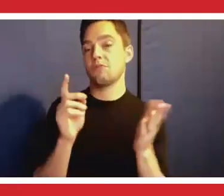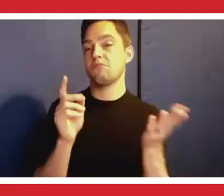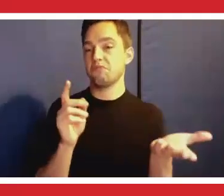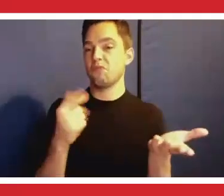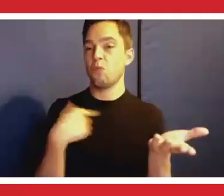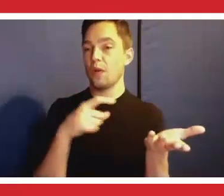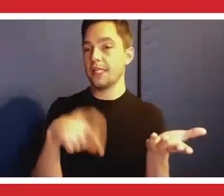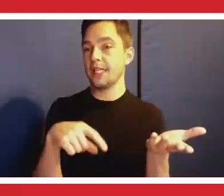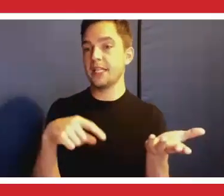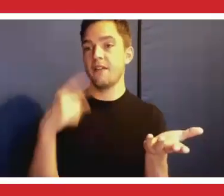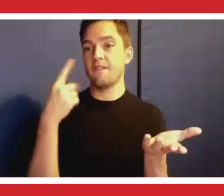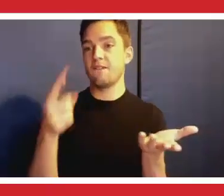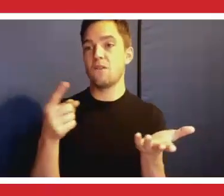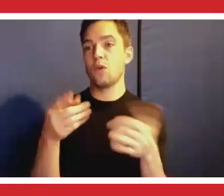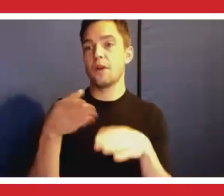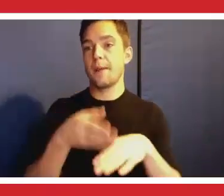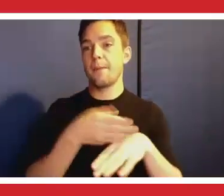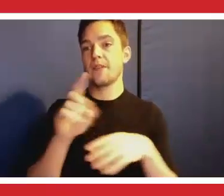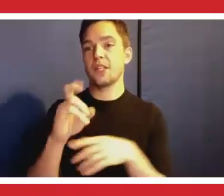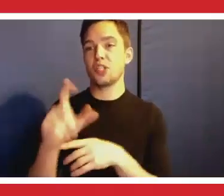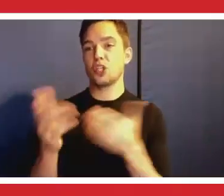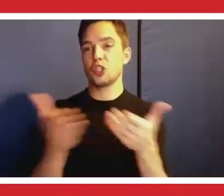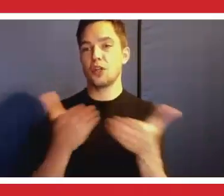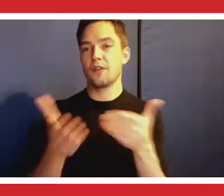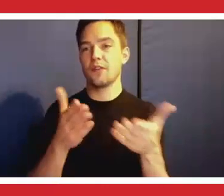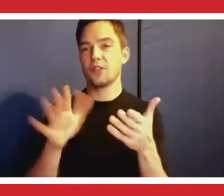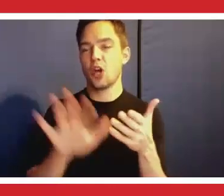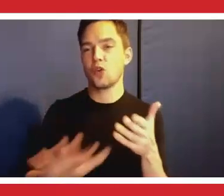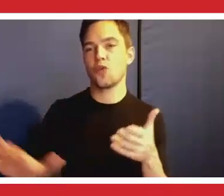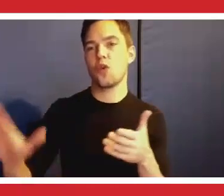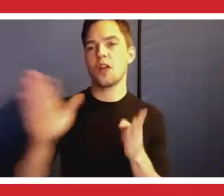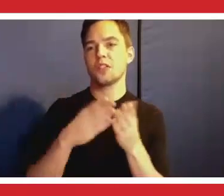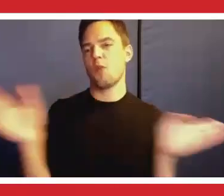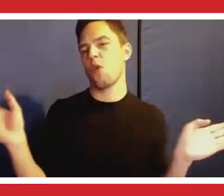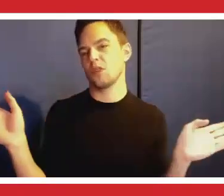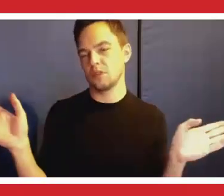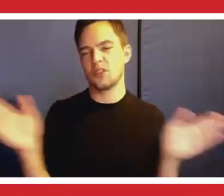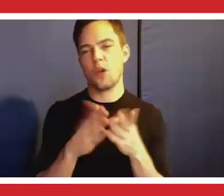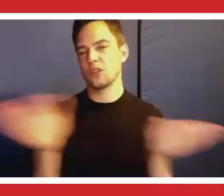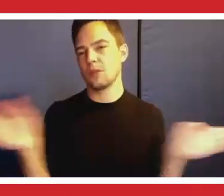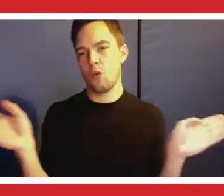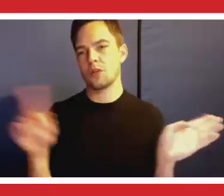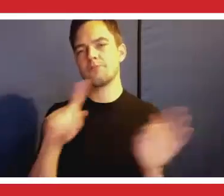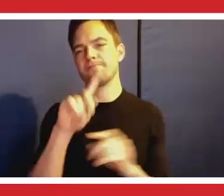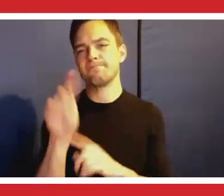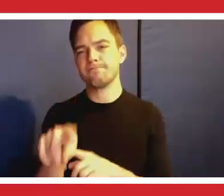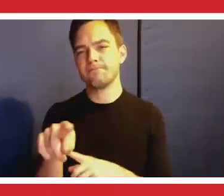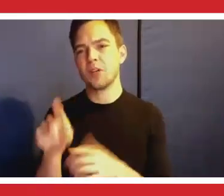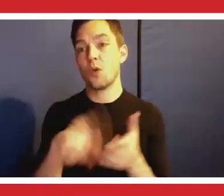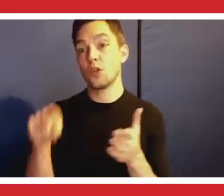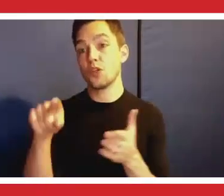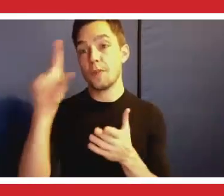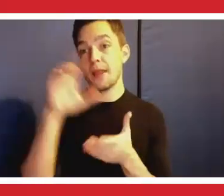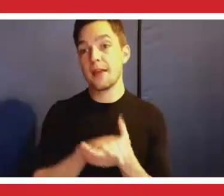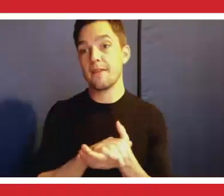need for improving digital services across the board, What do you believe, what do you